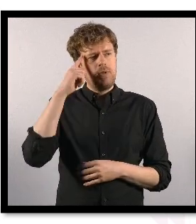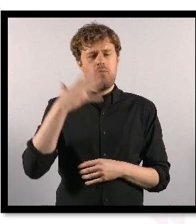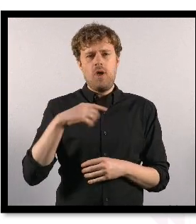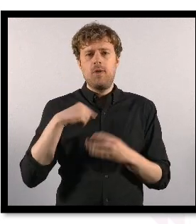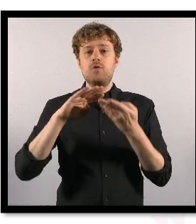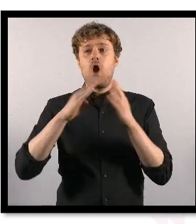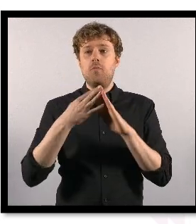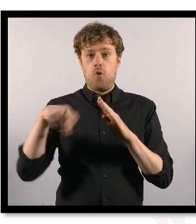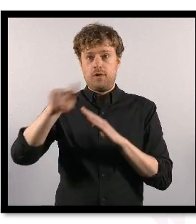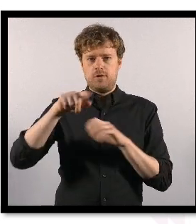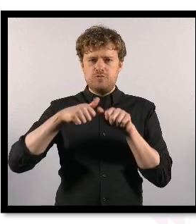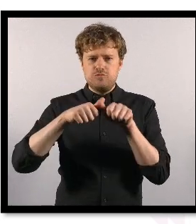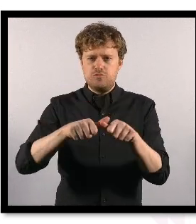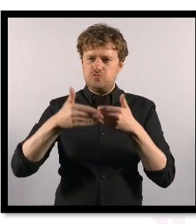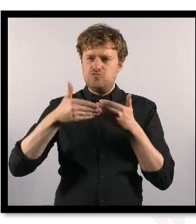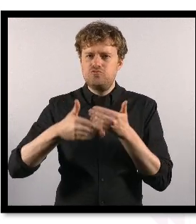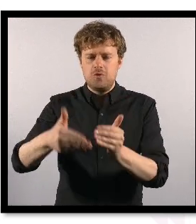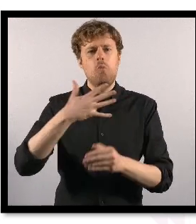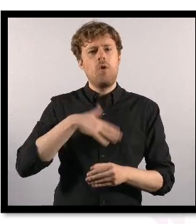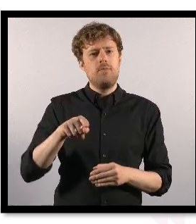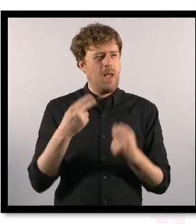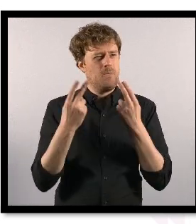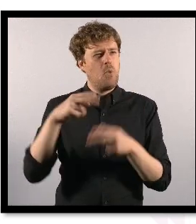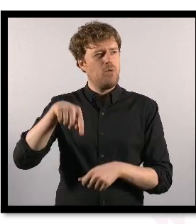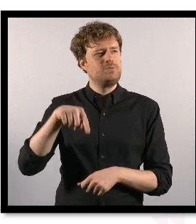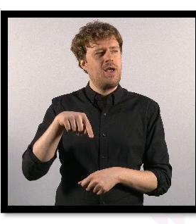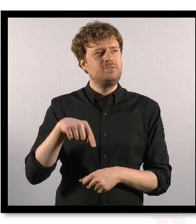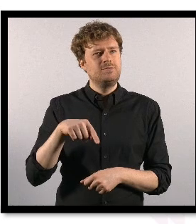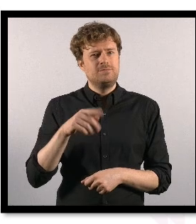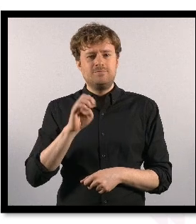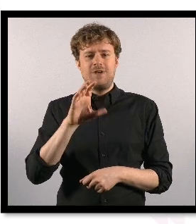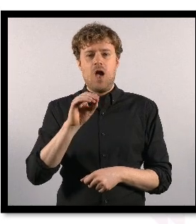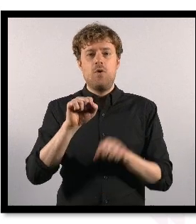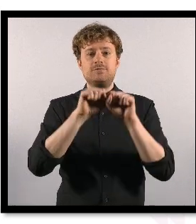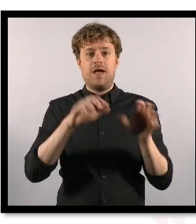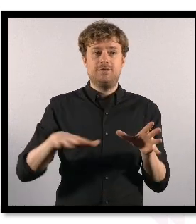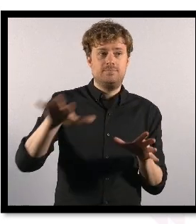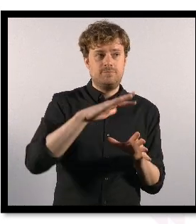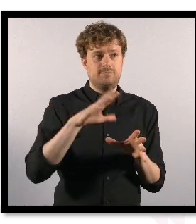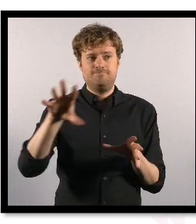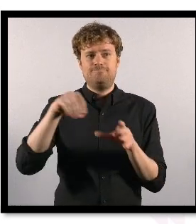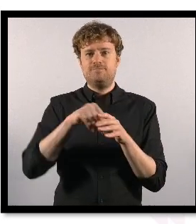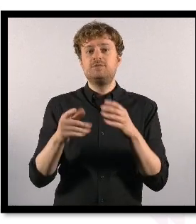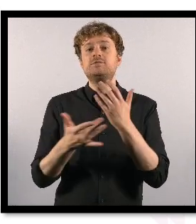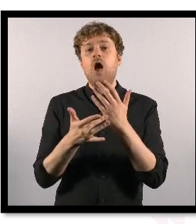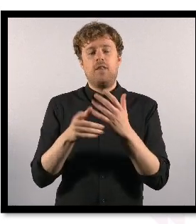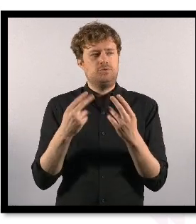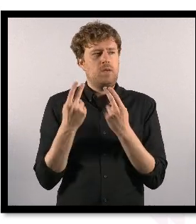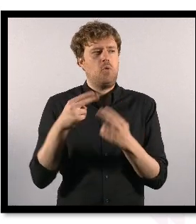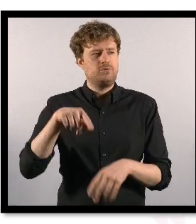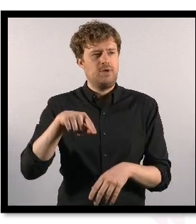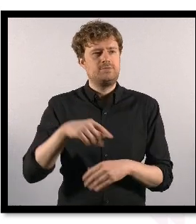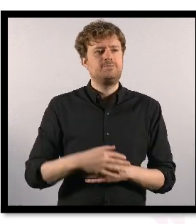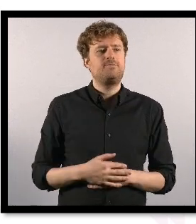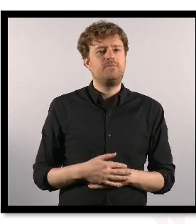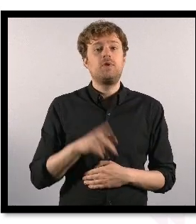as well. And as part of this goal, within the TUC, again, we have multiple initiatives aiming to help us grow as a community as well. And one of